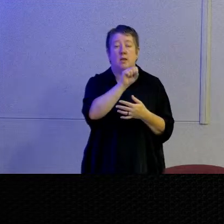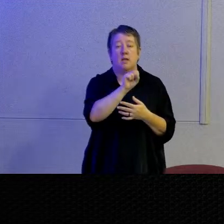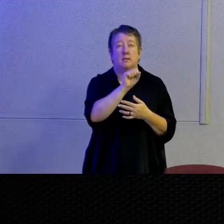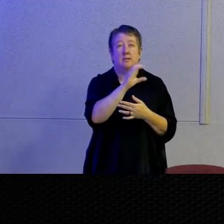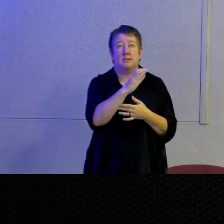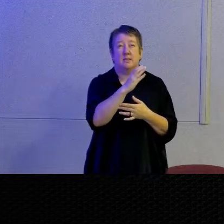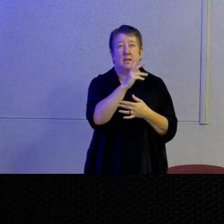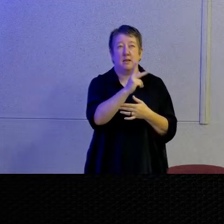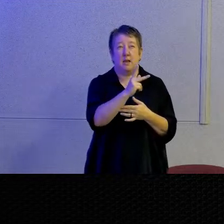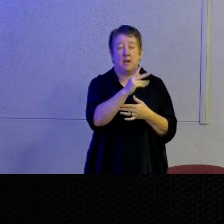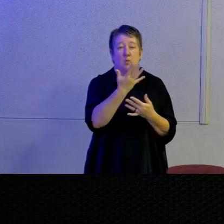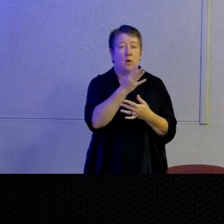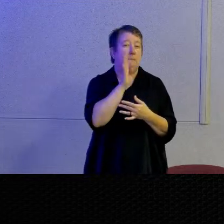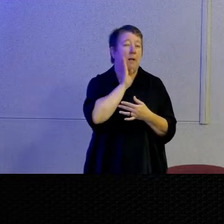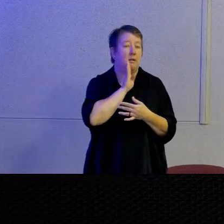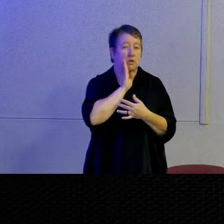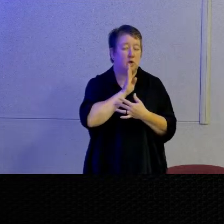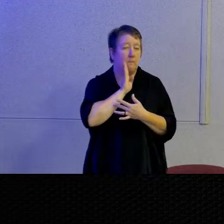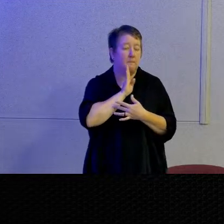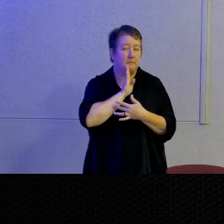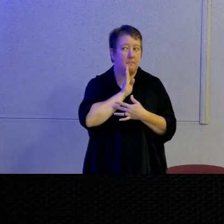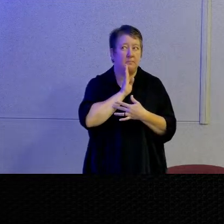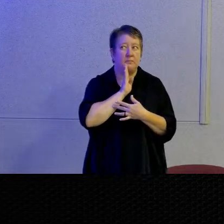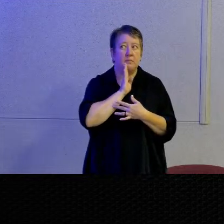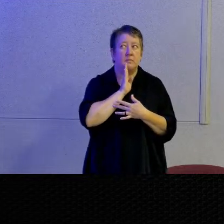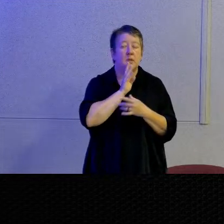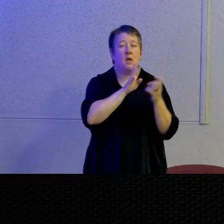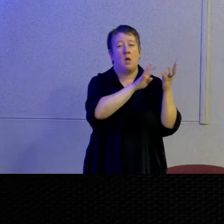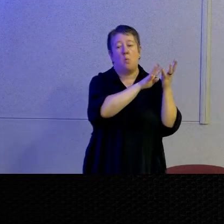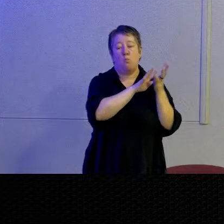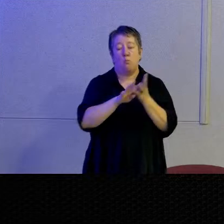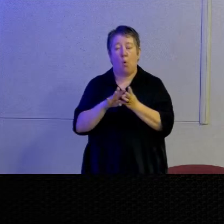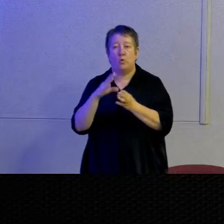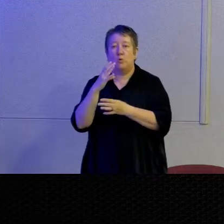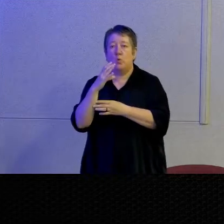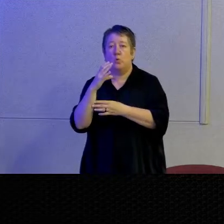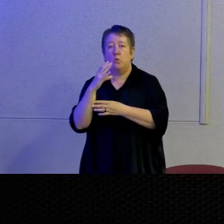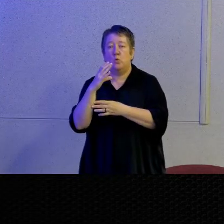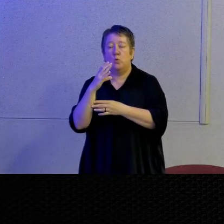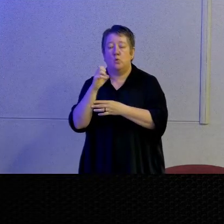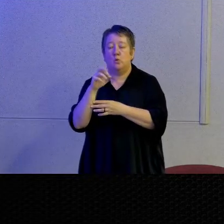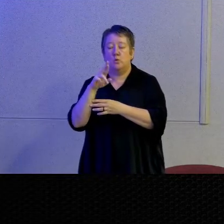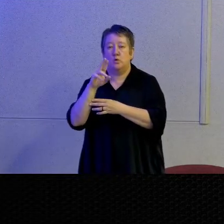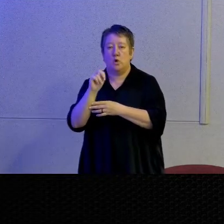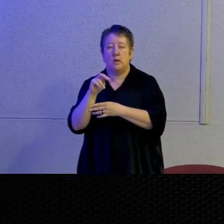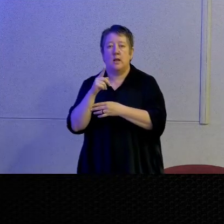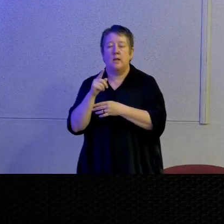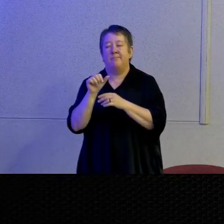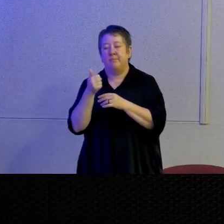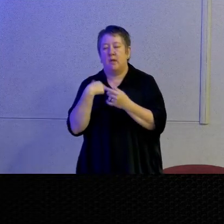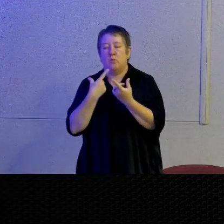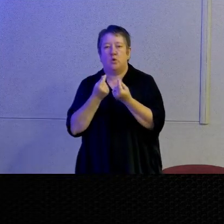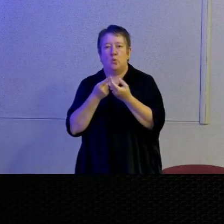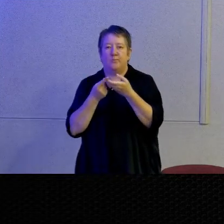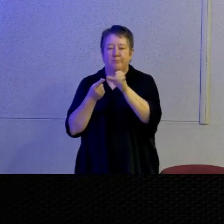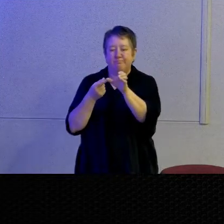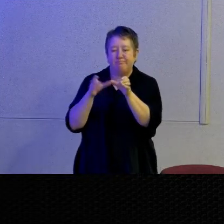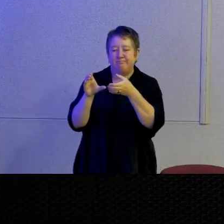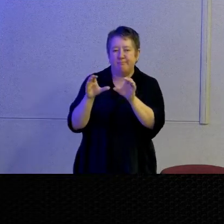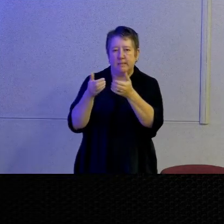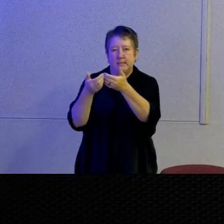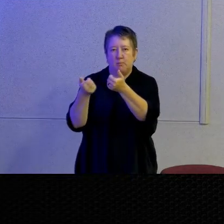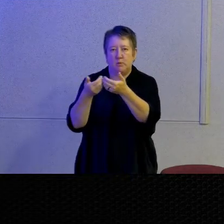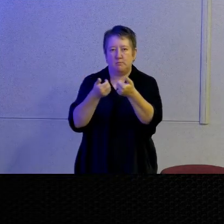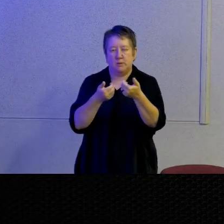Belgium, a reactor, imported to CERN. Then we do mass separation. So it comes in with low specific